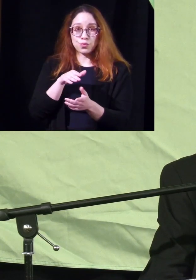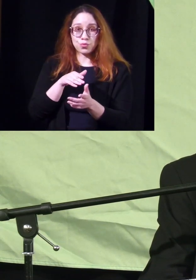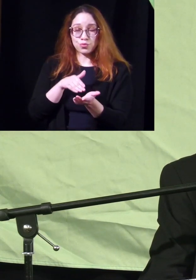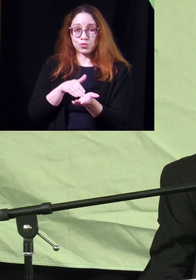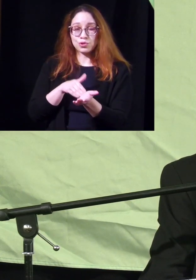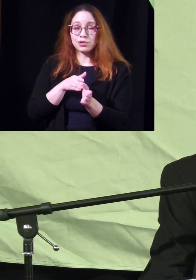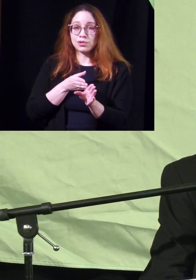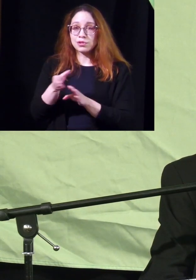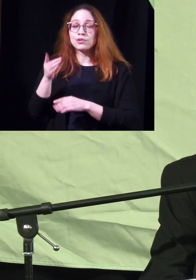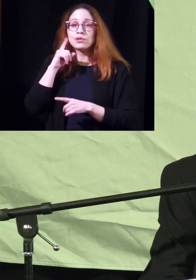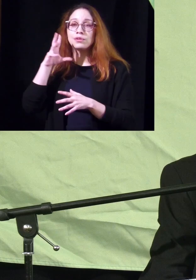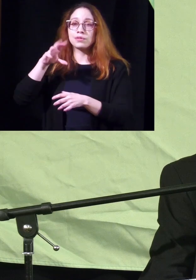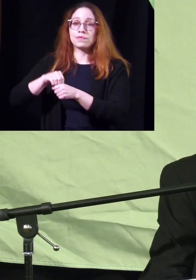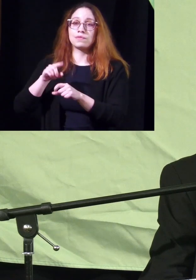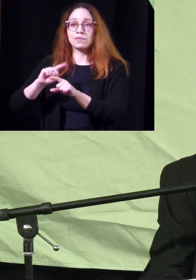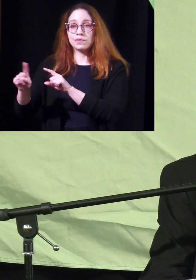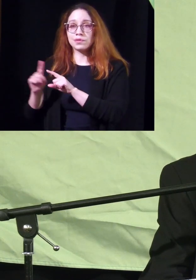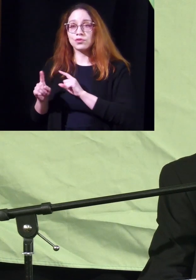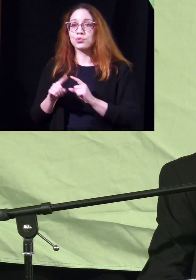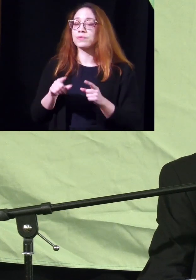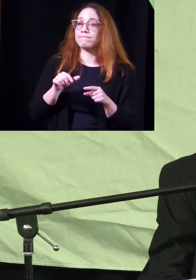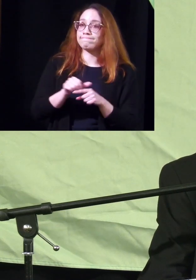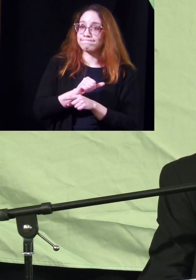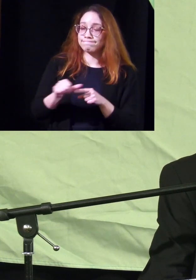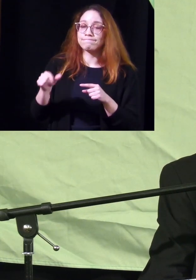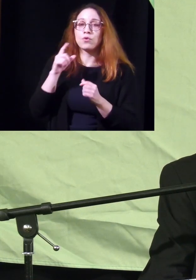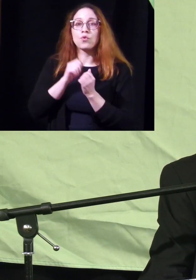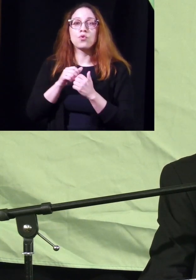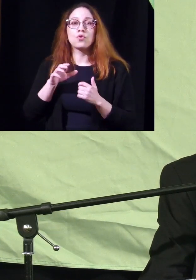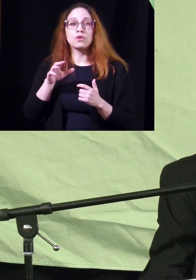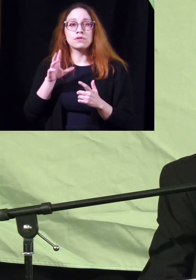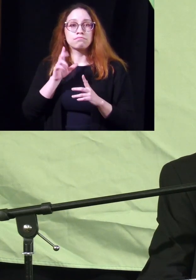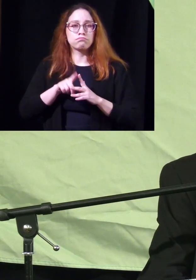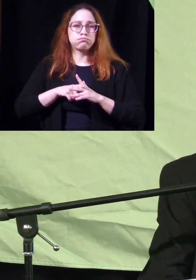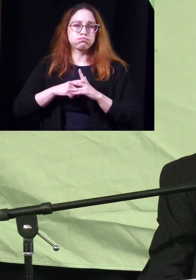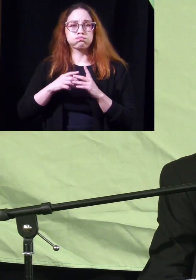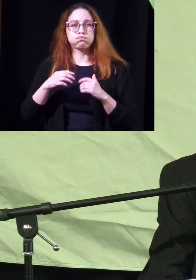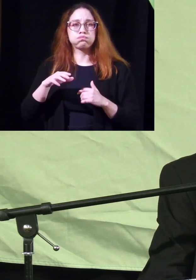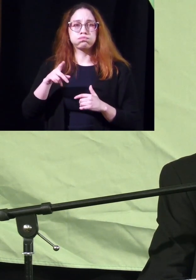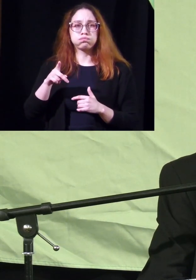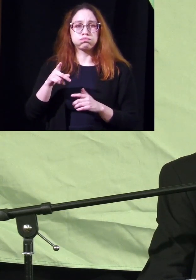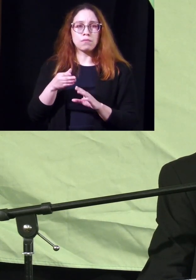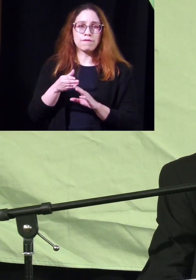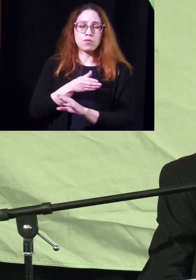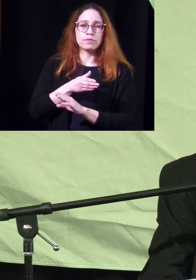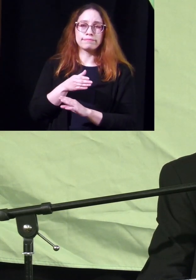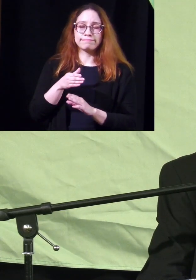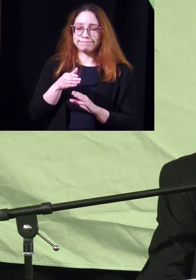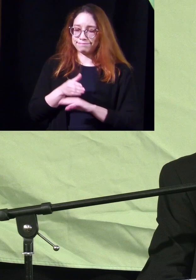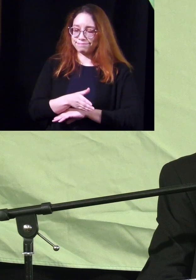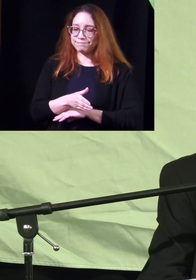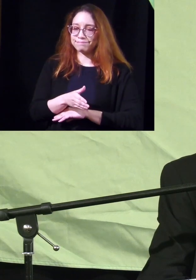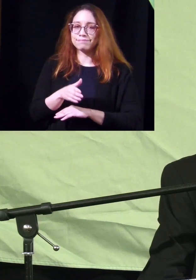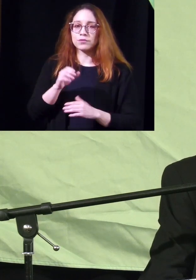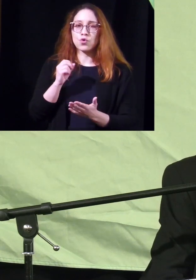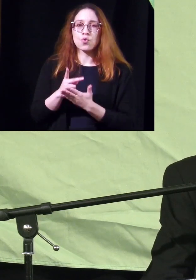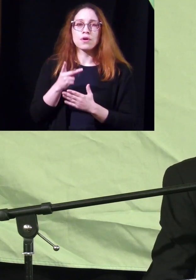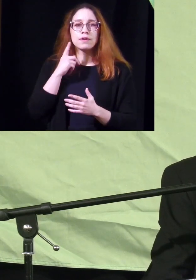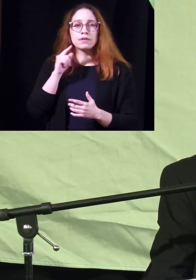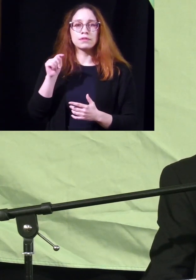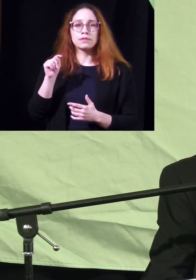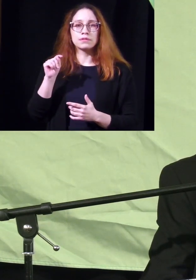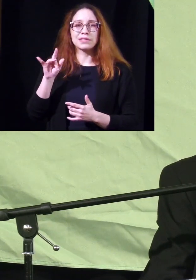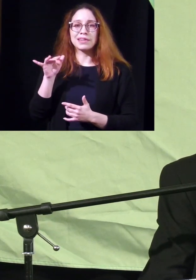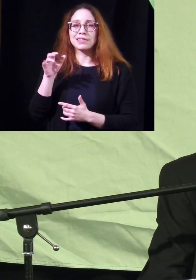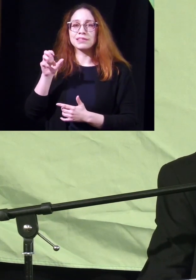Dr. Steingo has been involved in many clinical trials, including the pivotal trials preceding approval of